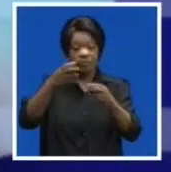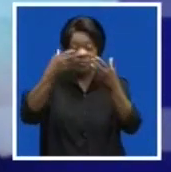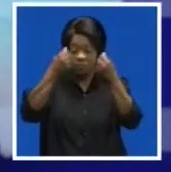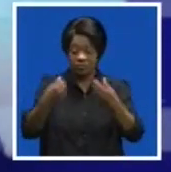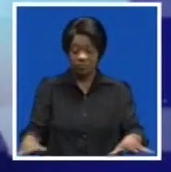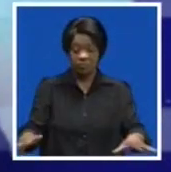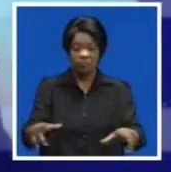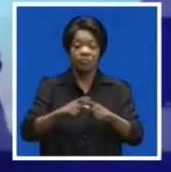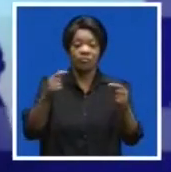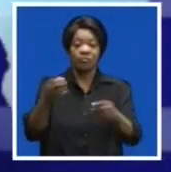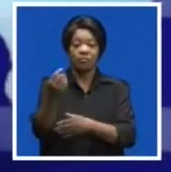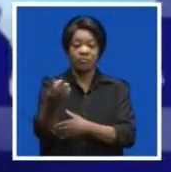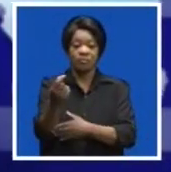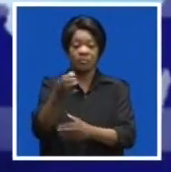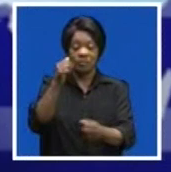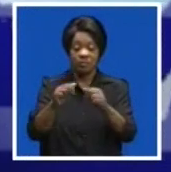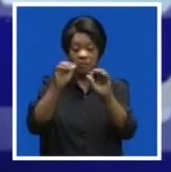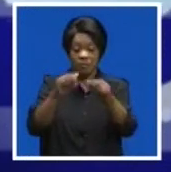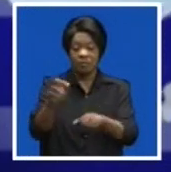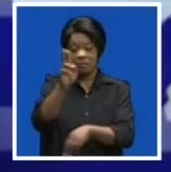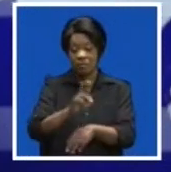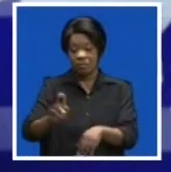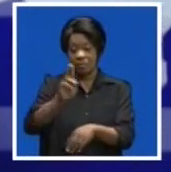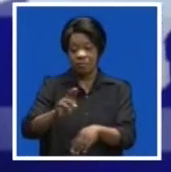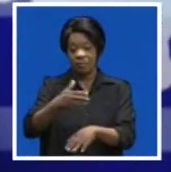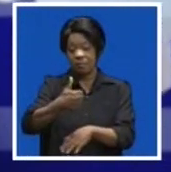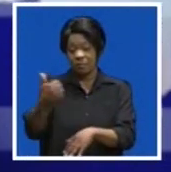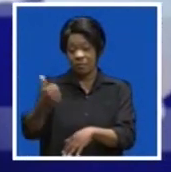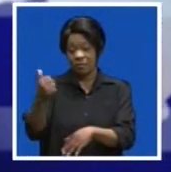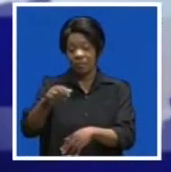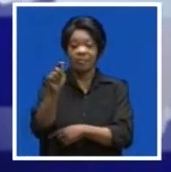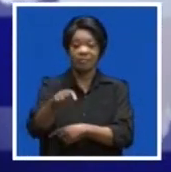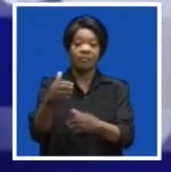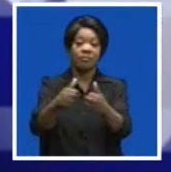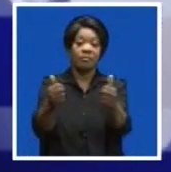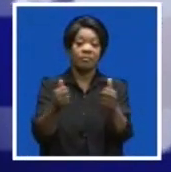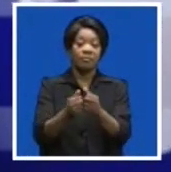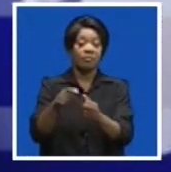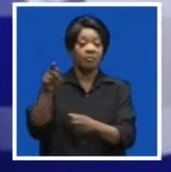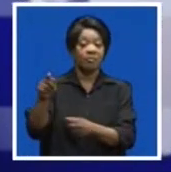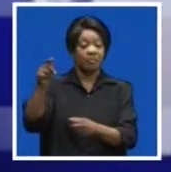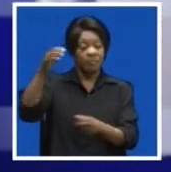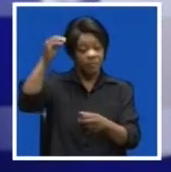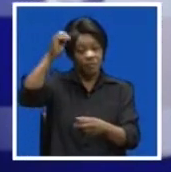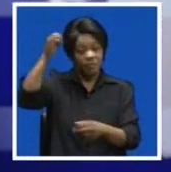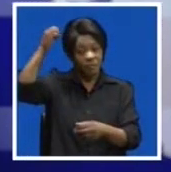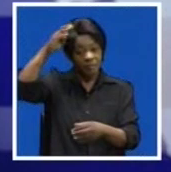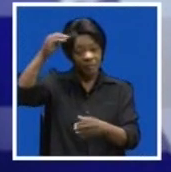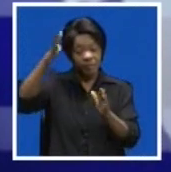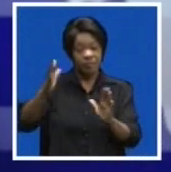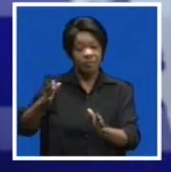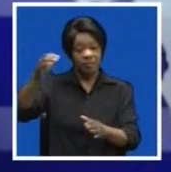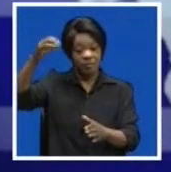revenue, which can be channeled to other needy areas. Mr. Nkua said this when he graced the